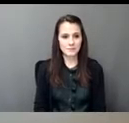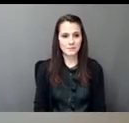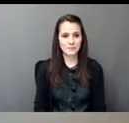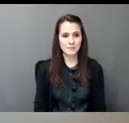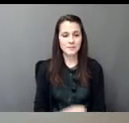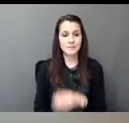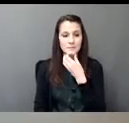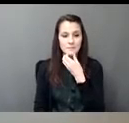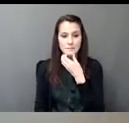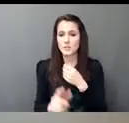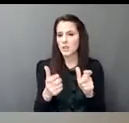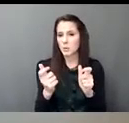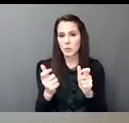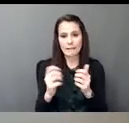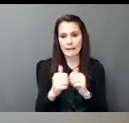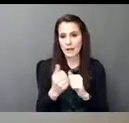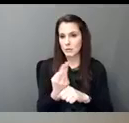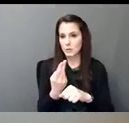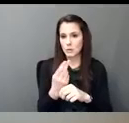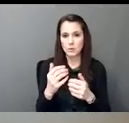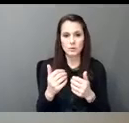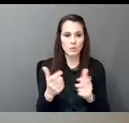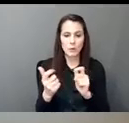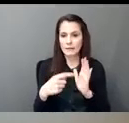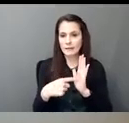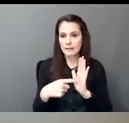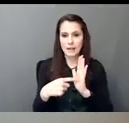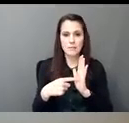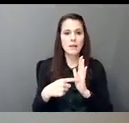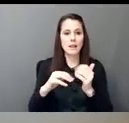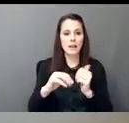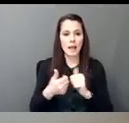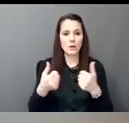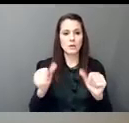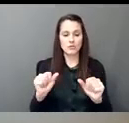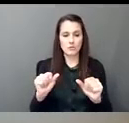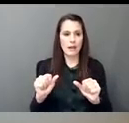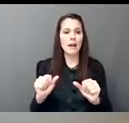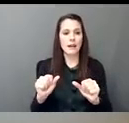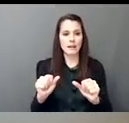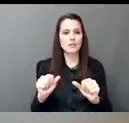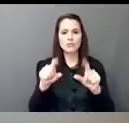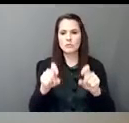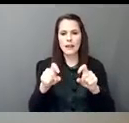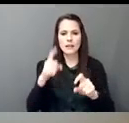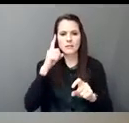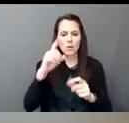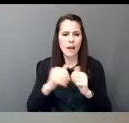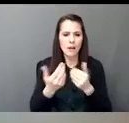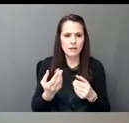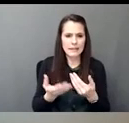So that's a quick use or an example of how we try to do an ease of use test for our